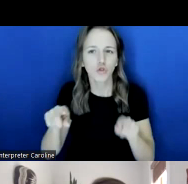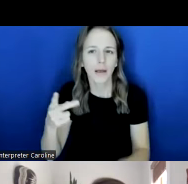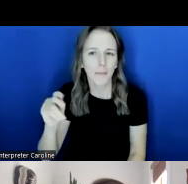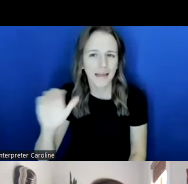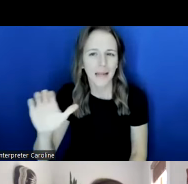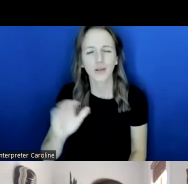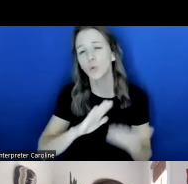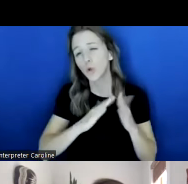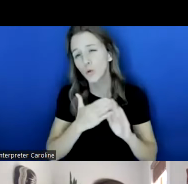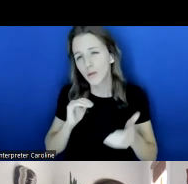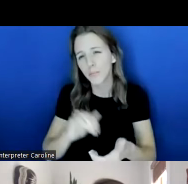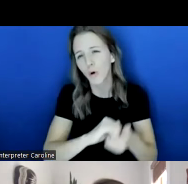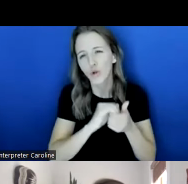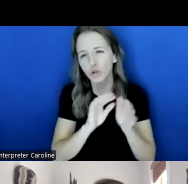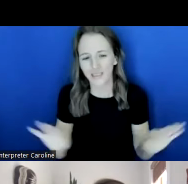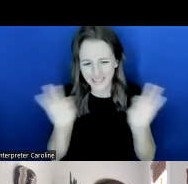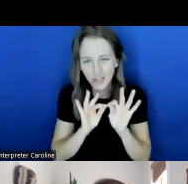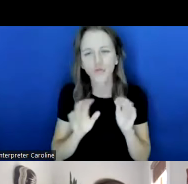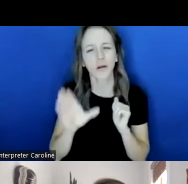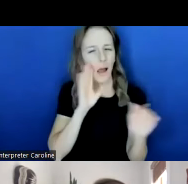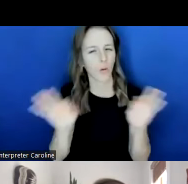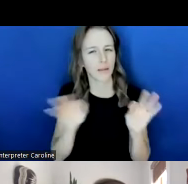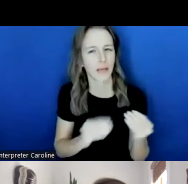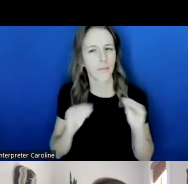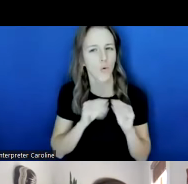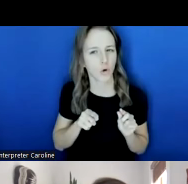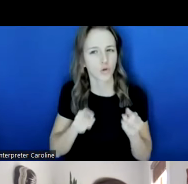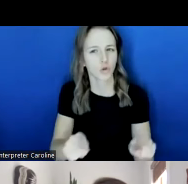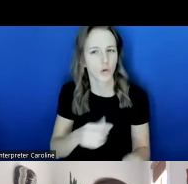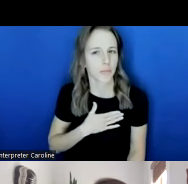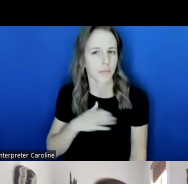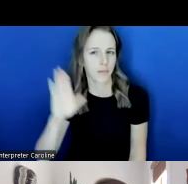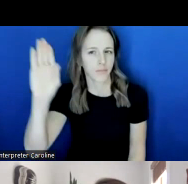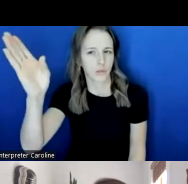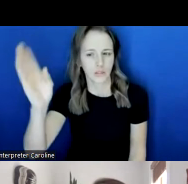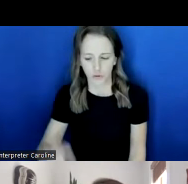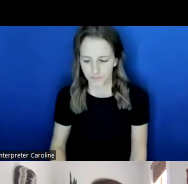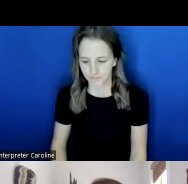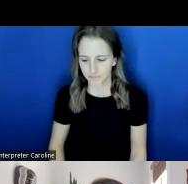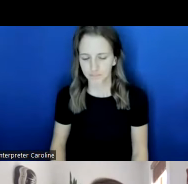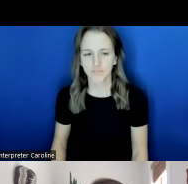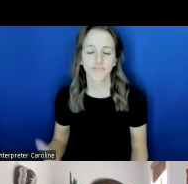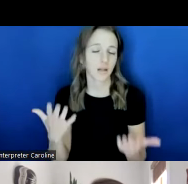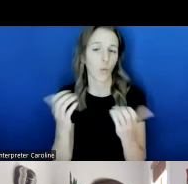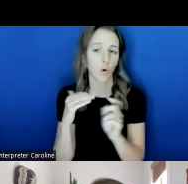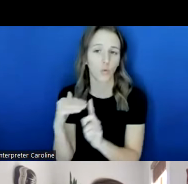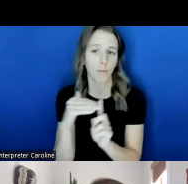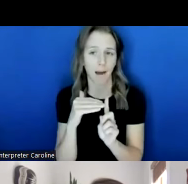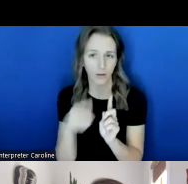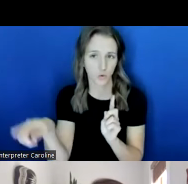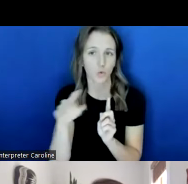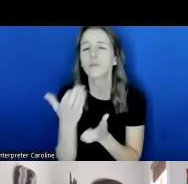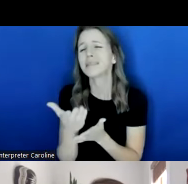I go through this presentation. So just as a reminder, I mean, some of you on the call probably